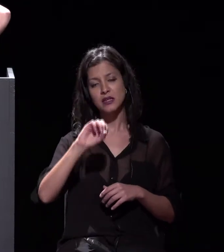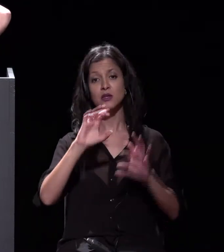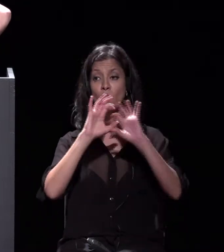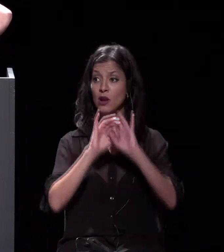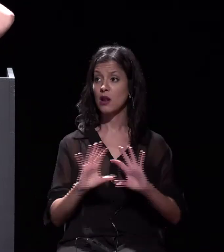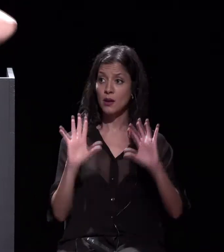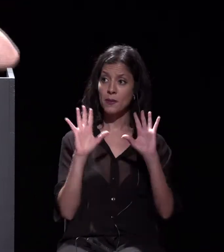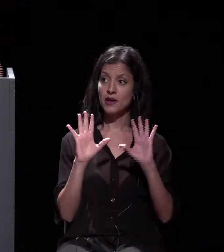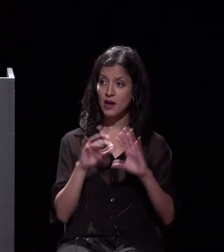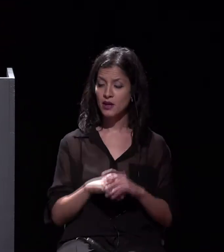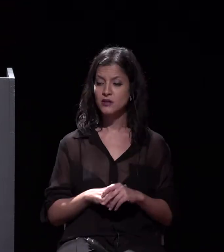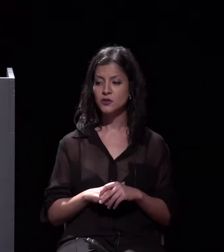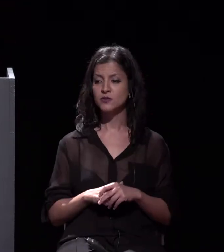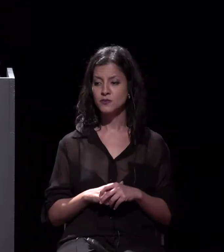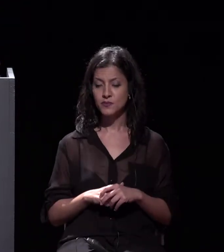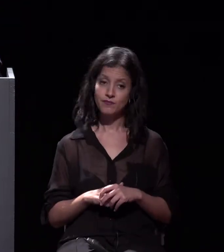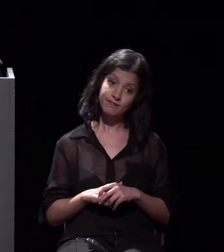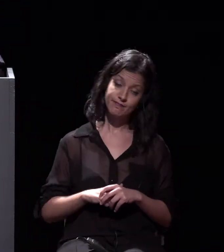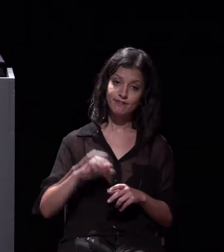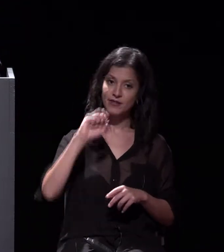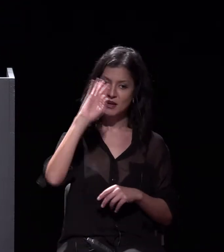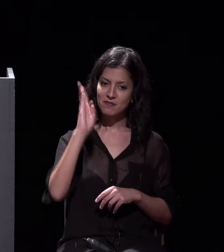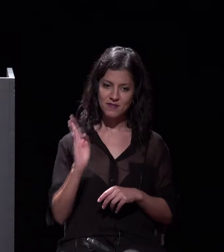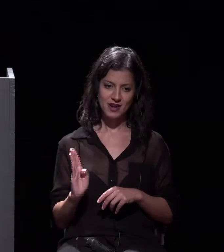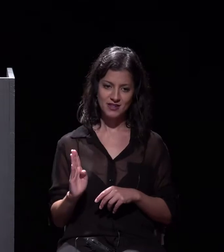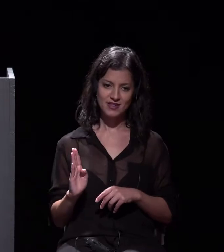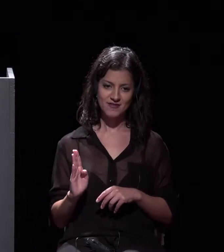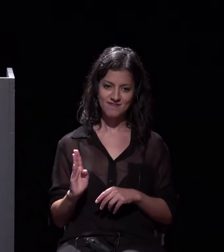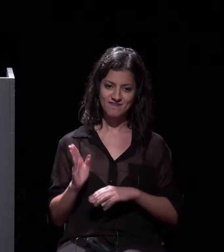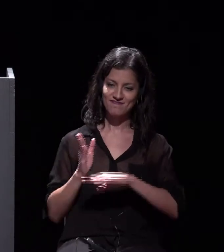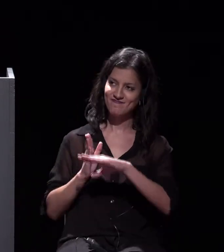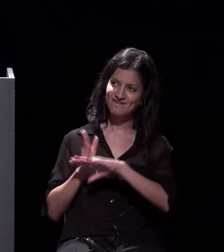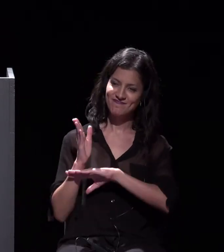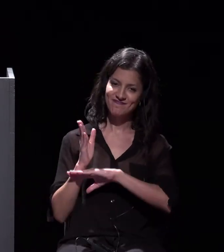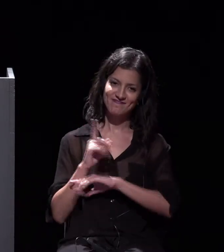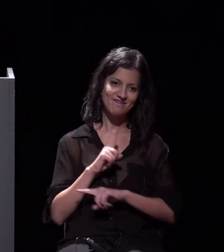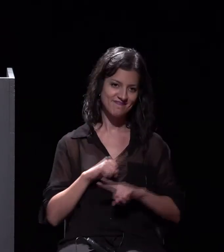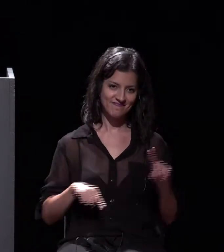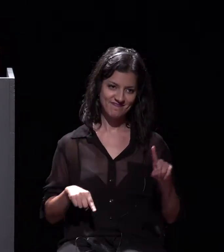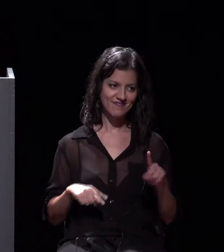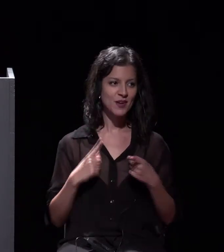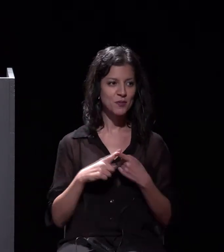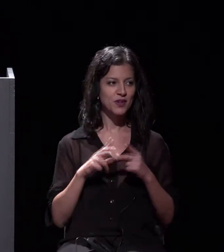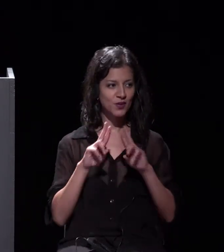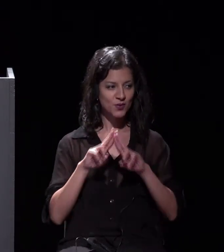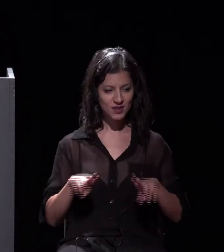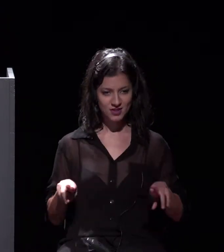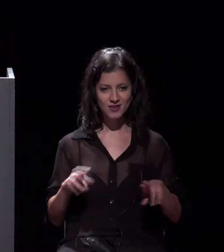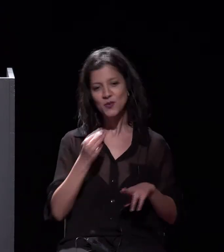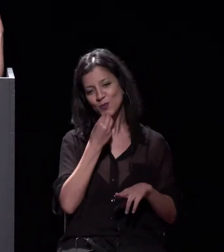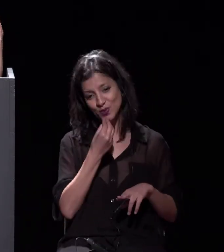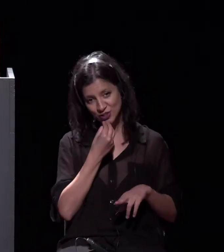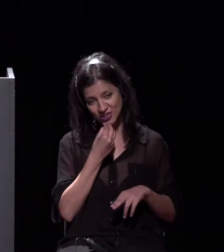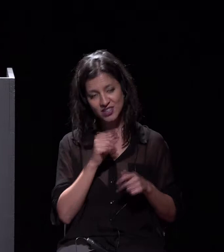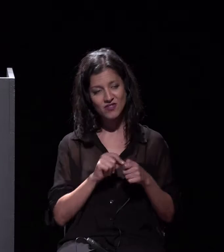Brazil vetoed his presence there because as members of UNESCO, they were able to do that. So he wasn't physically there, even if he was